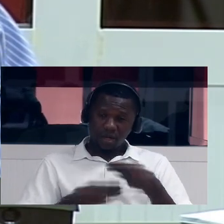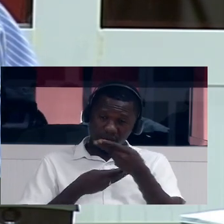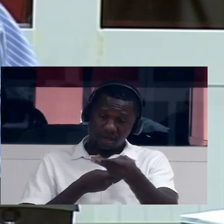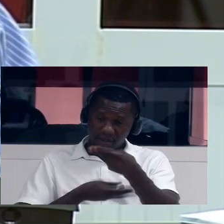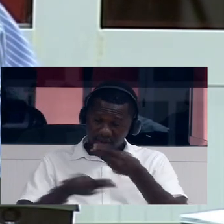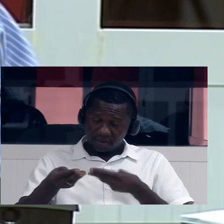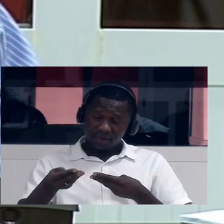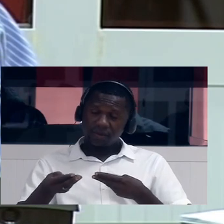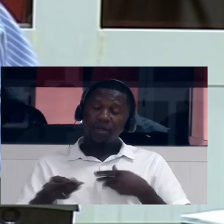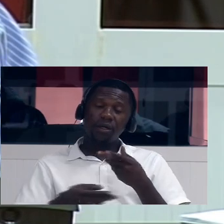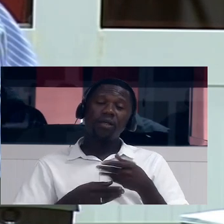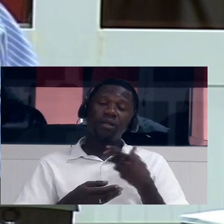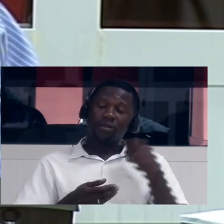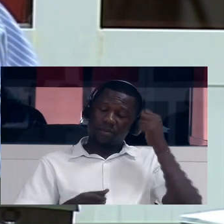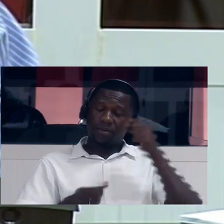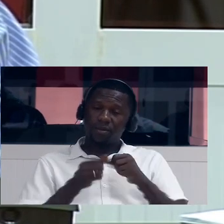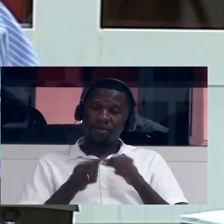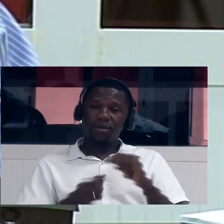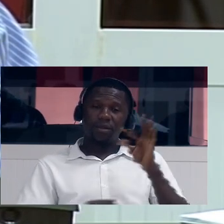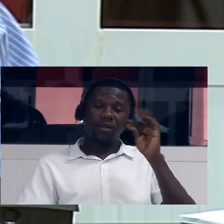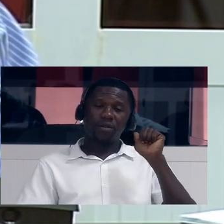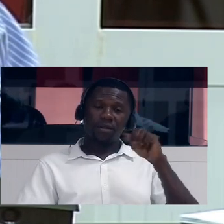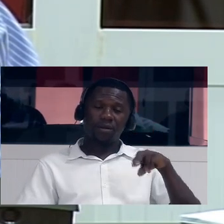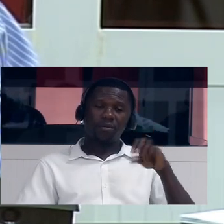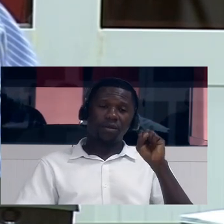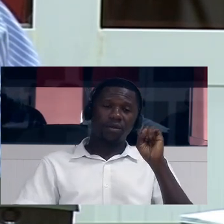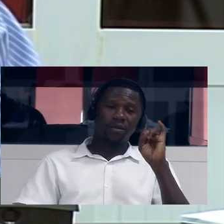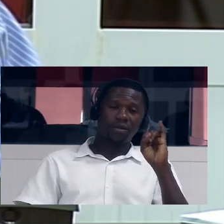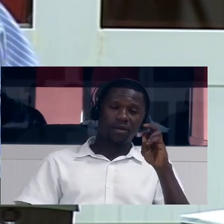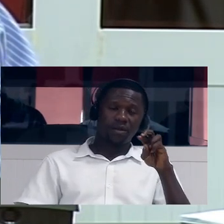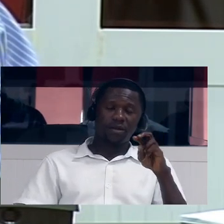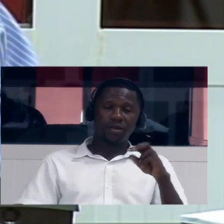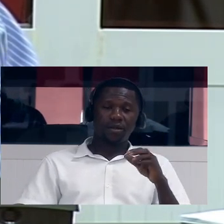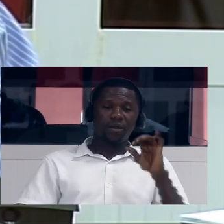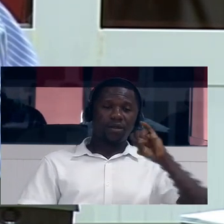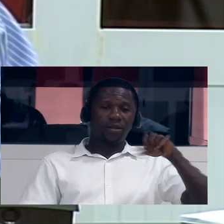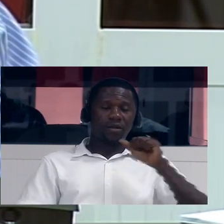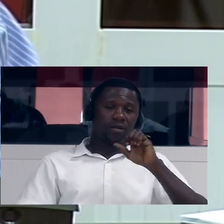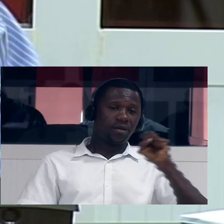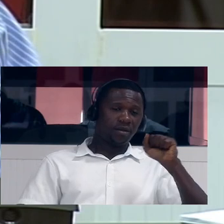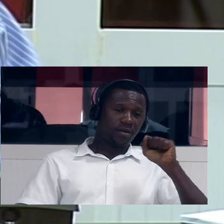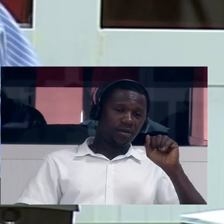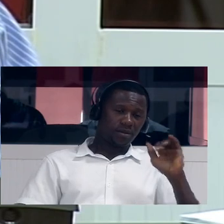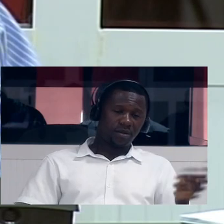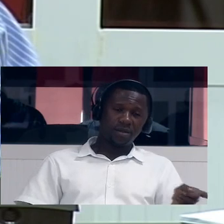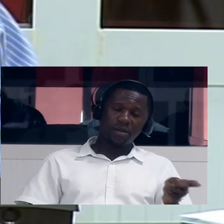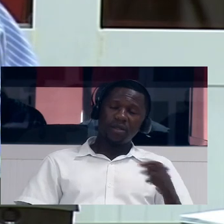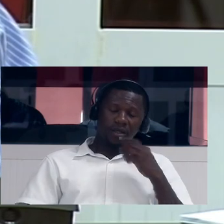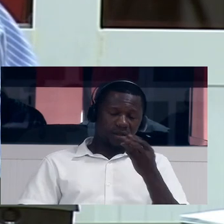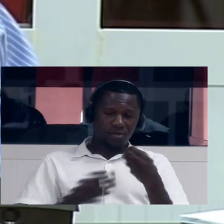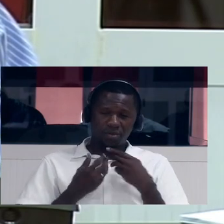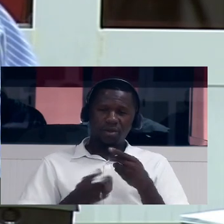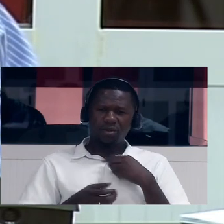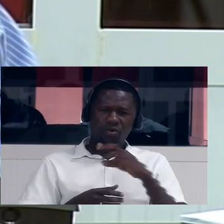over. And I remember Tamsir Jase saying to me, you don't want to come over? And you're not even putting on